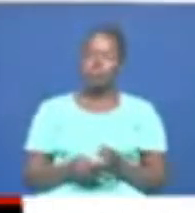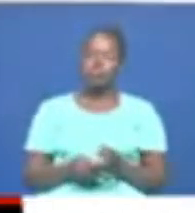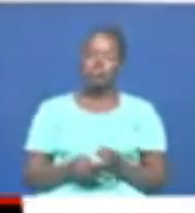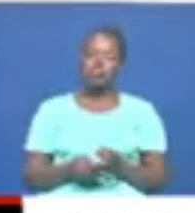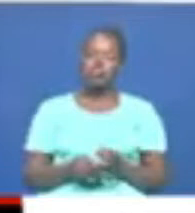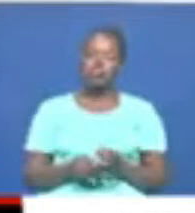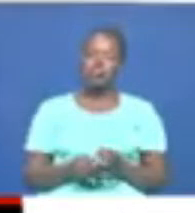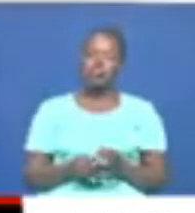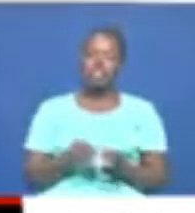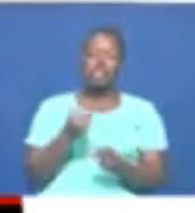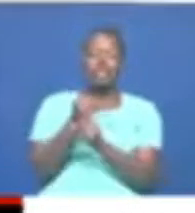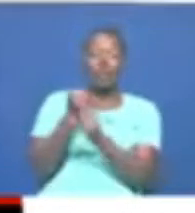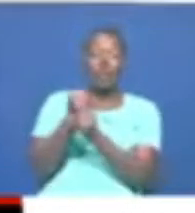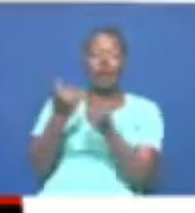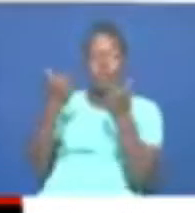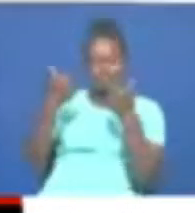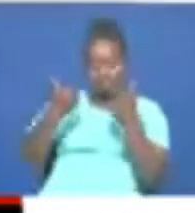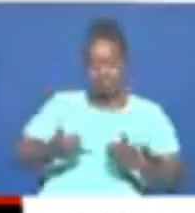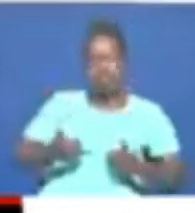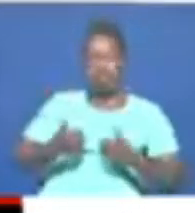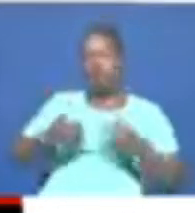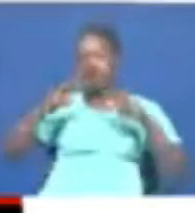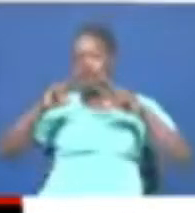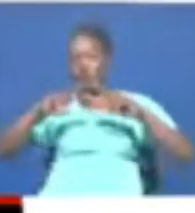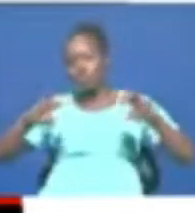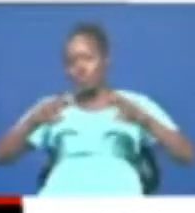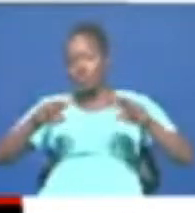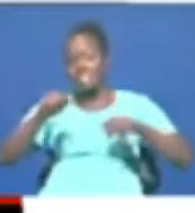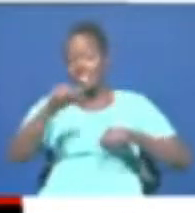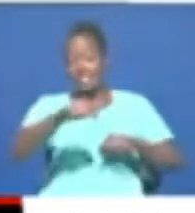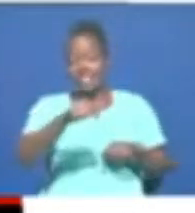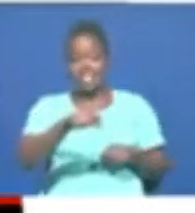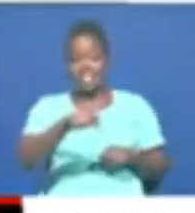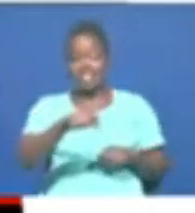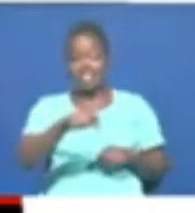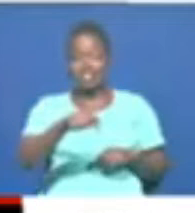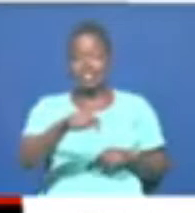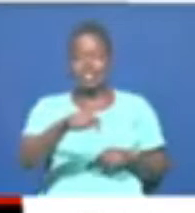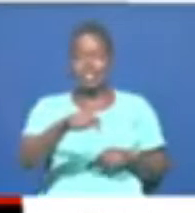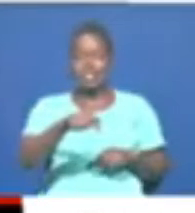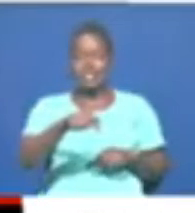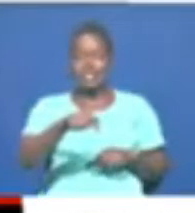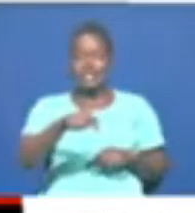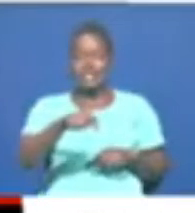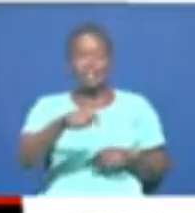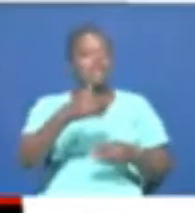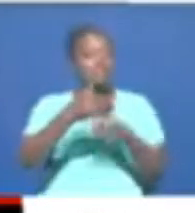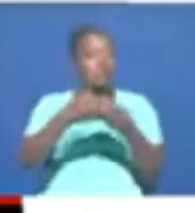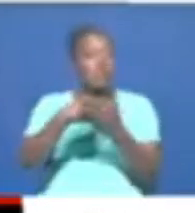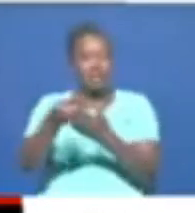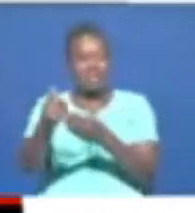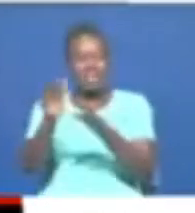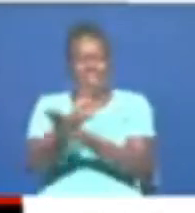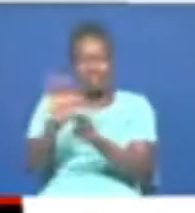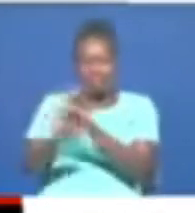The effort personally, even of supervising this, the construction, equipping and everything,